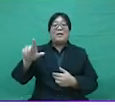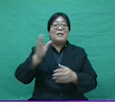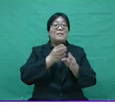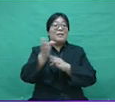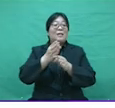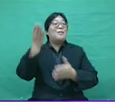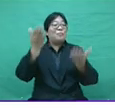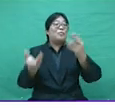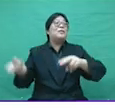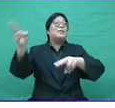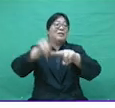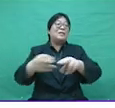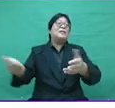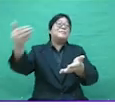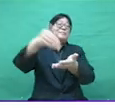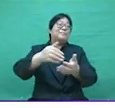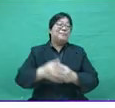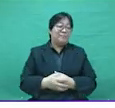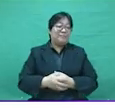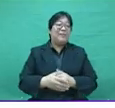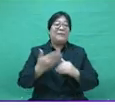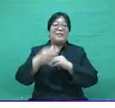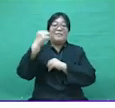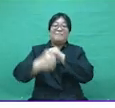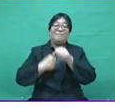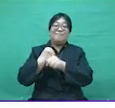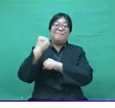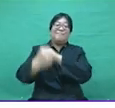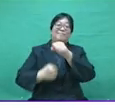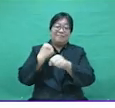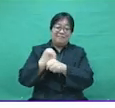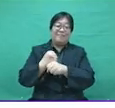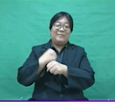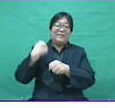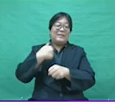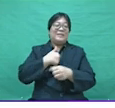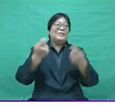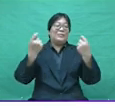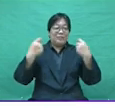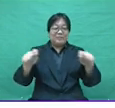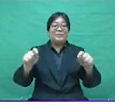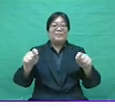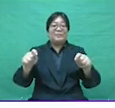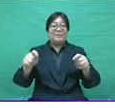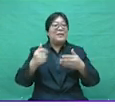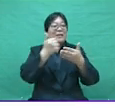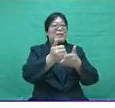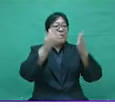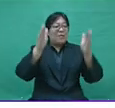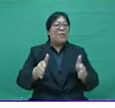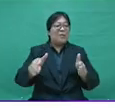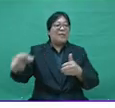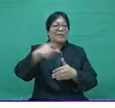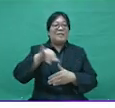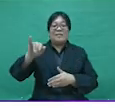sector may increase again after years of work where we have tried to cover the people